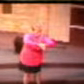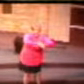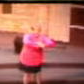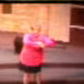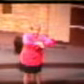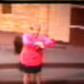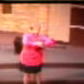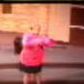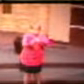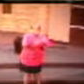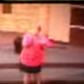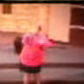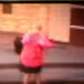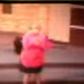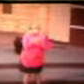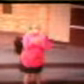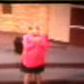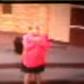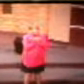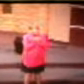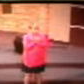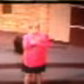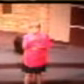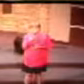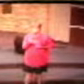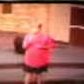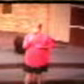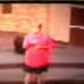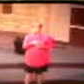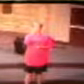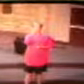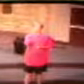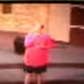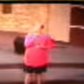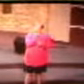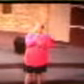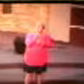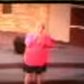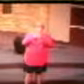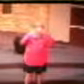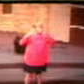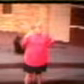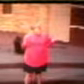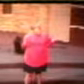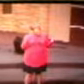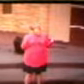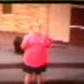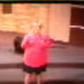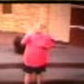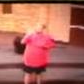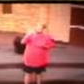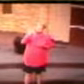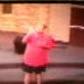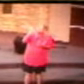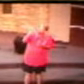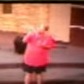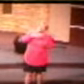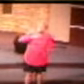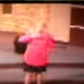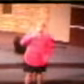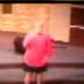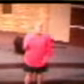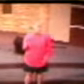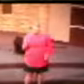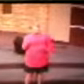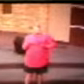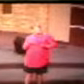That's profound, that God's love could be that big, that God's love could be that great, that God would step across the threshold to be present with the ones